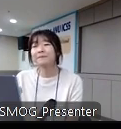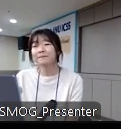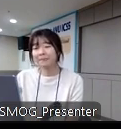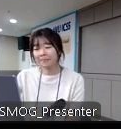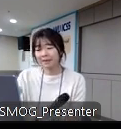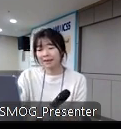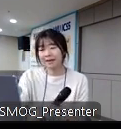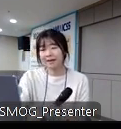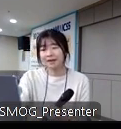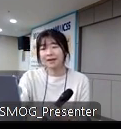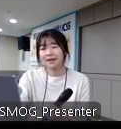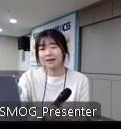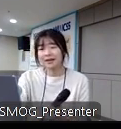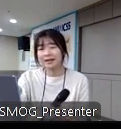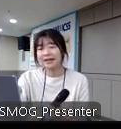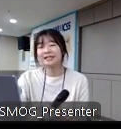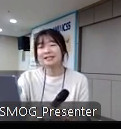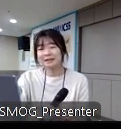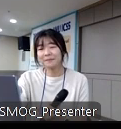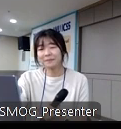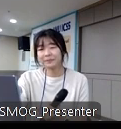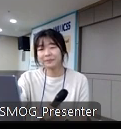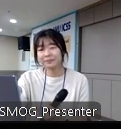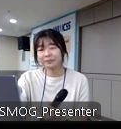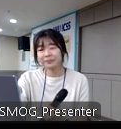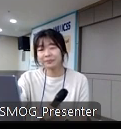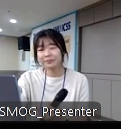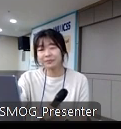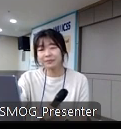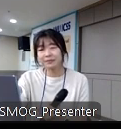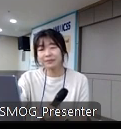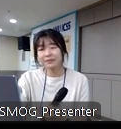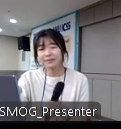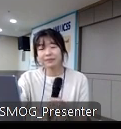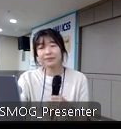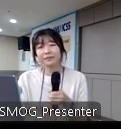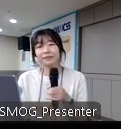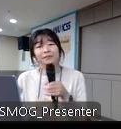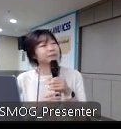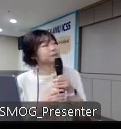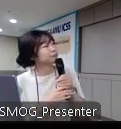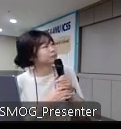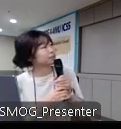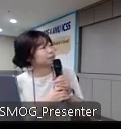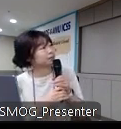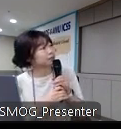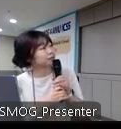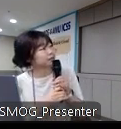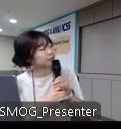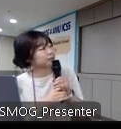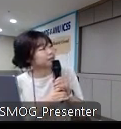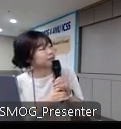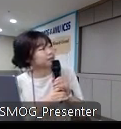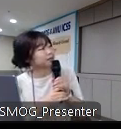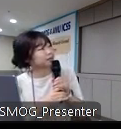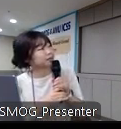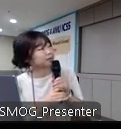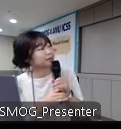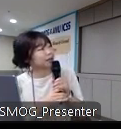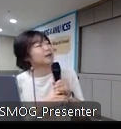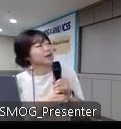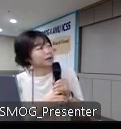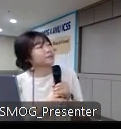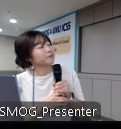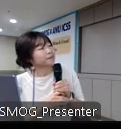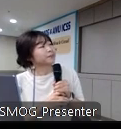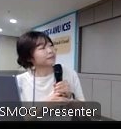Okay, because the bars are quite low here. Yes. Mm-hmm. And then even though the median, I guess, that mark there, the mean is higher